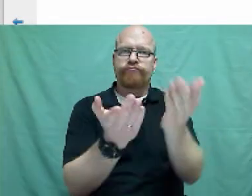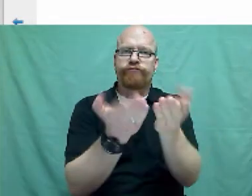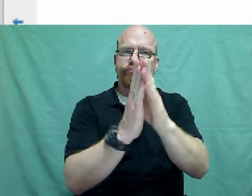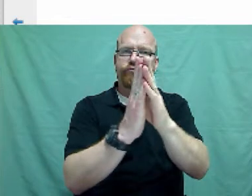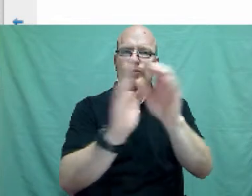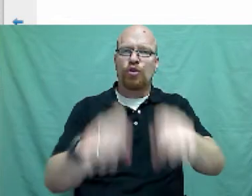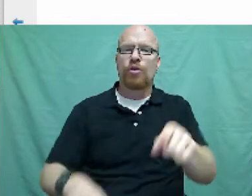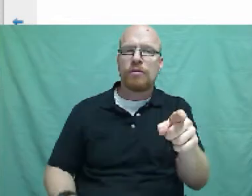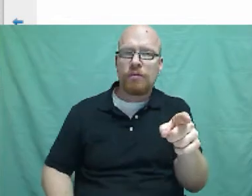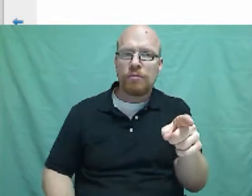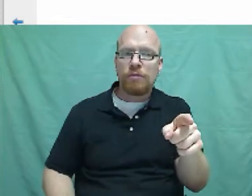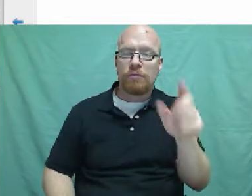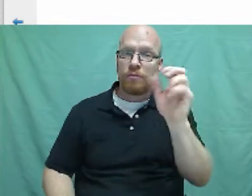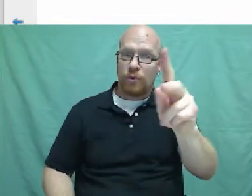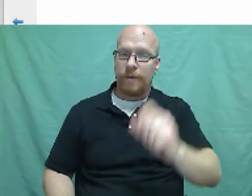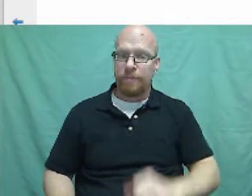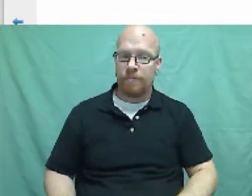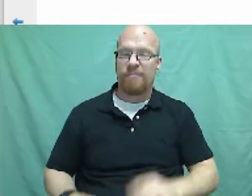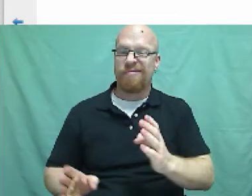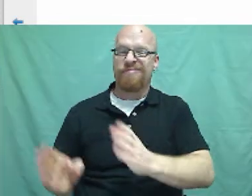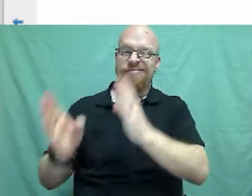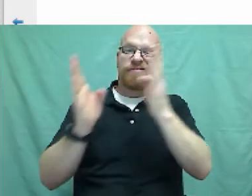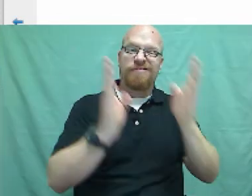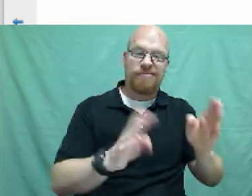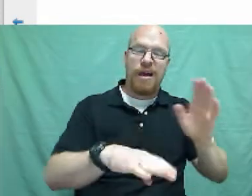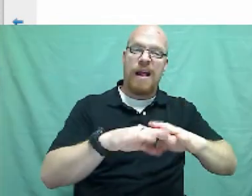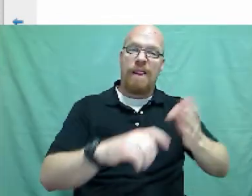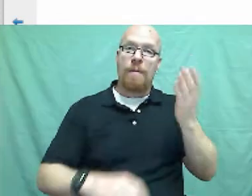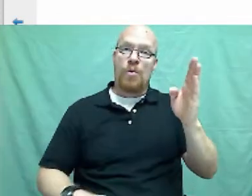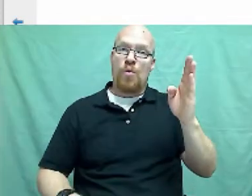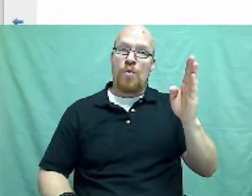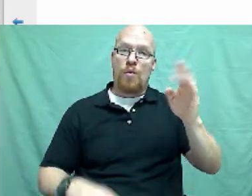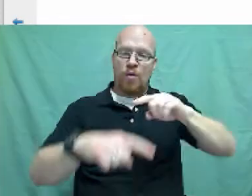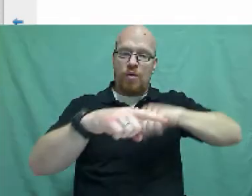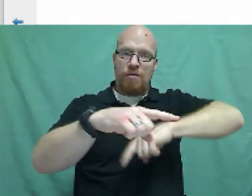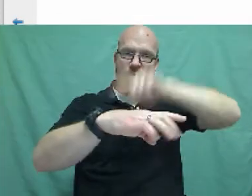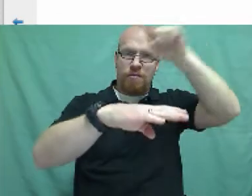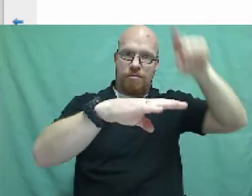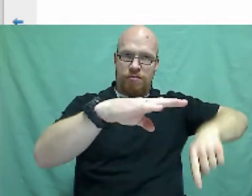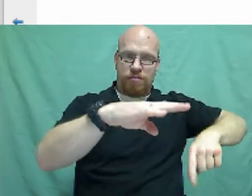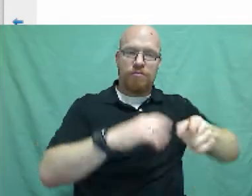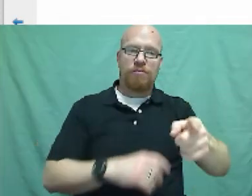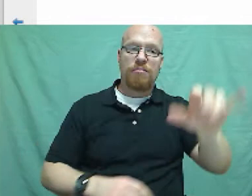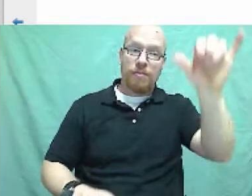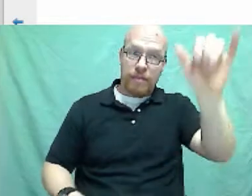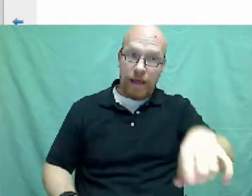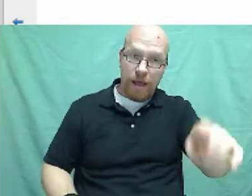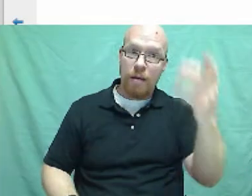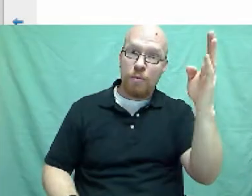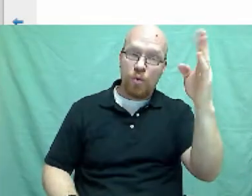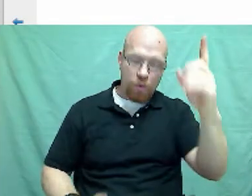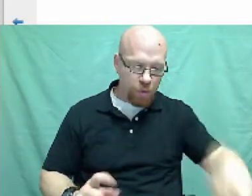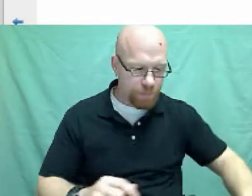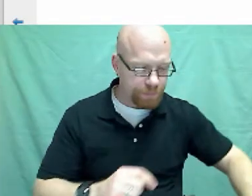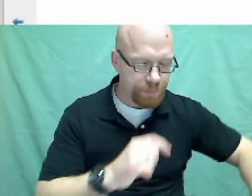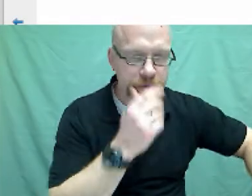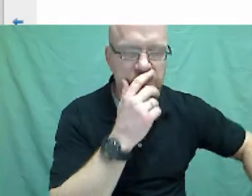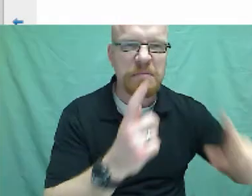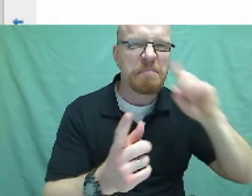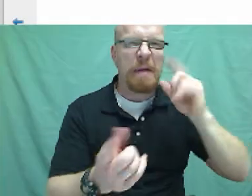vertex and the equation. X equals -4. Move on to the blue parabola.